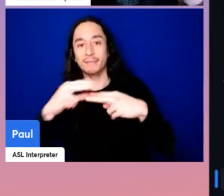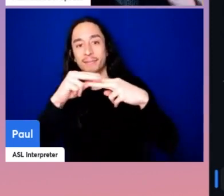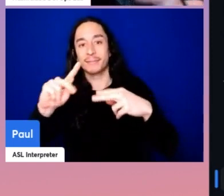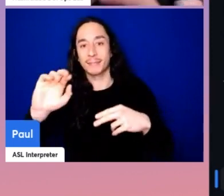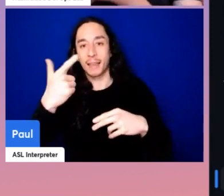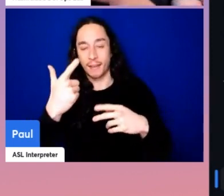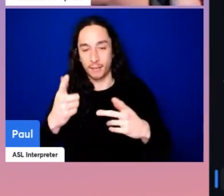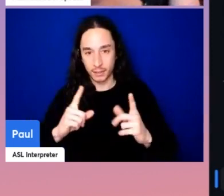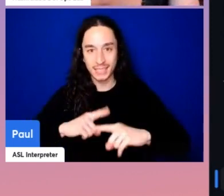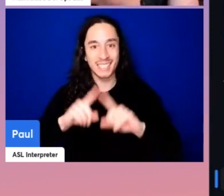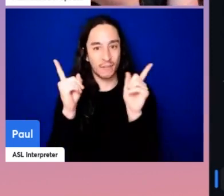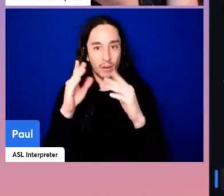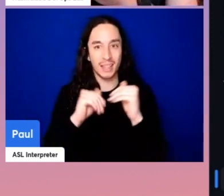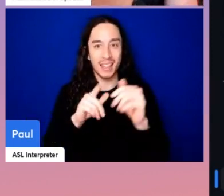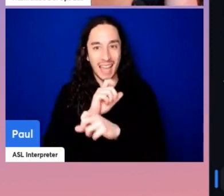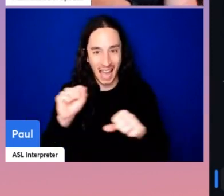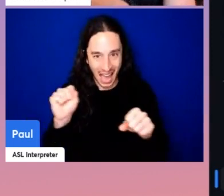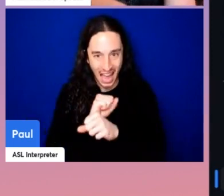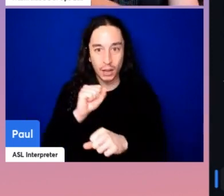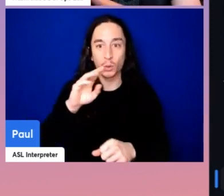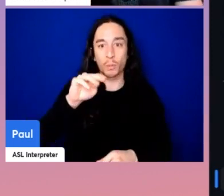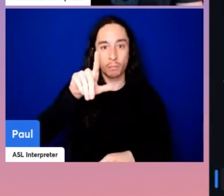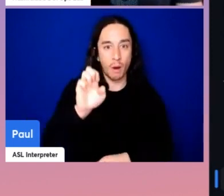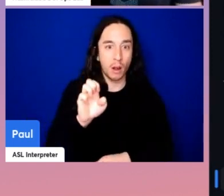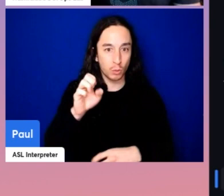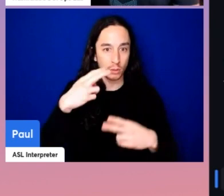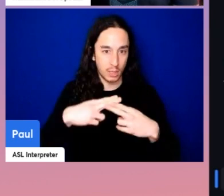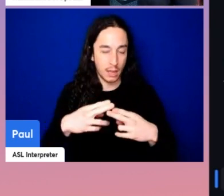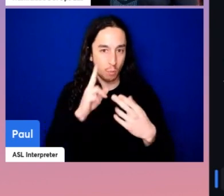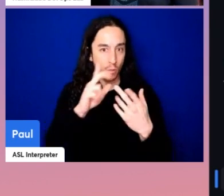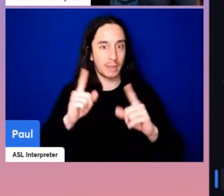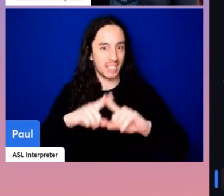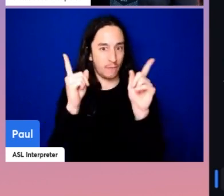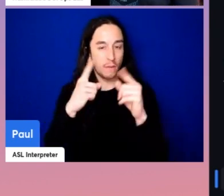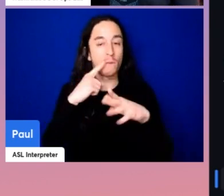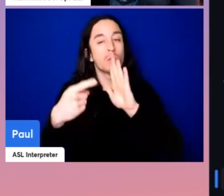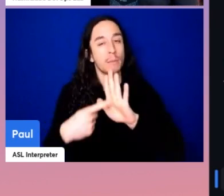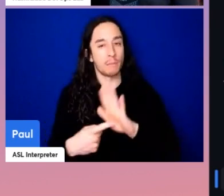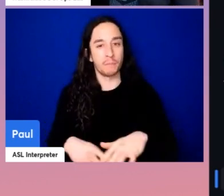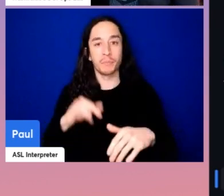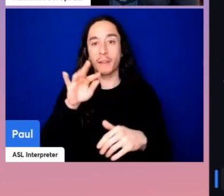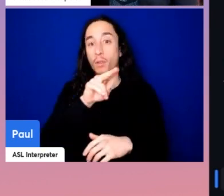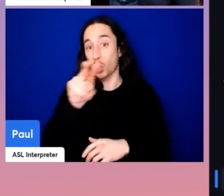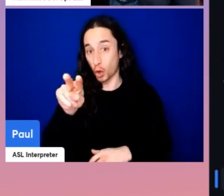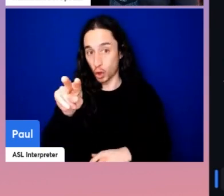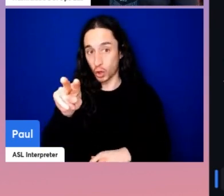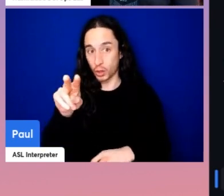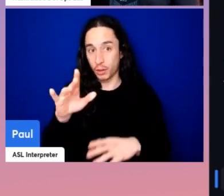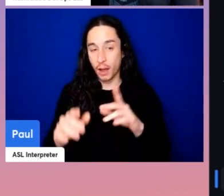what your actual module will be. So for example, if we look at